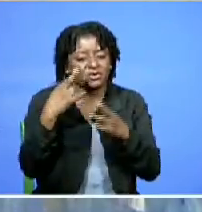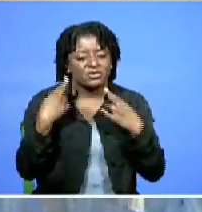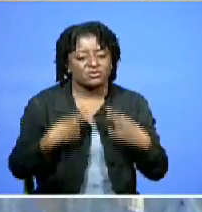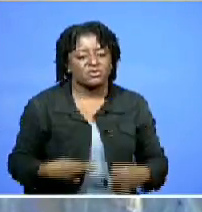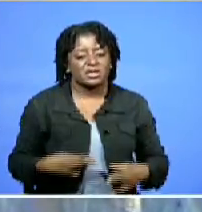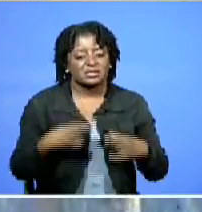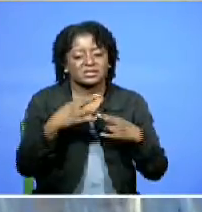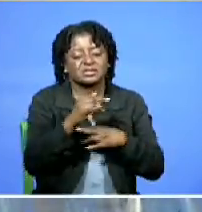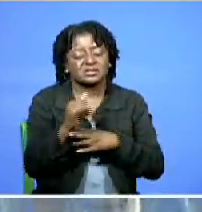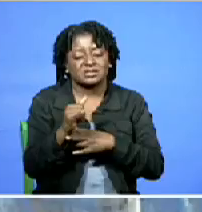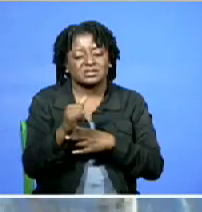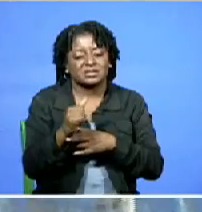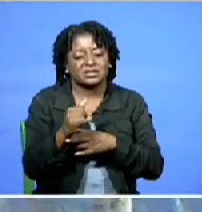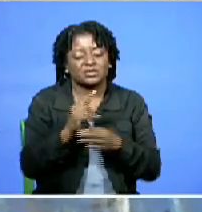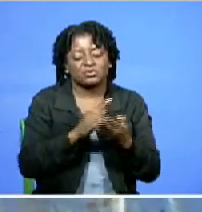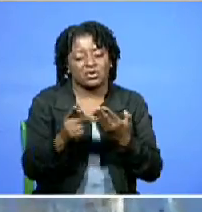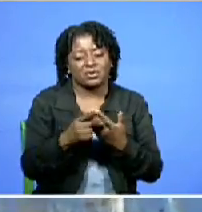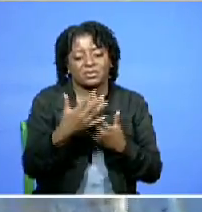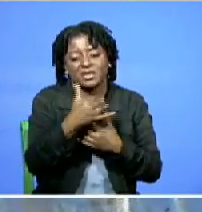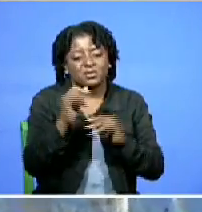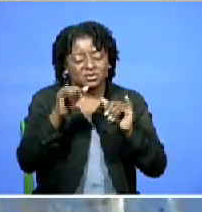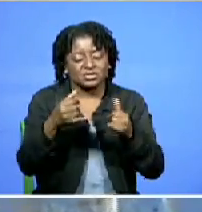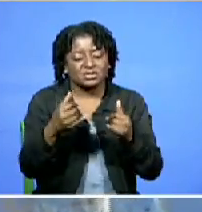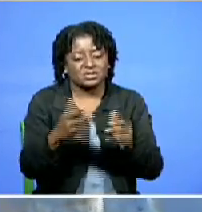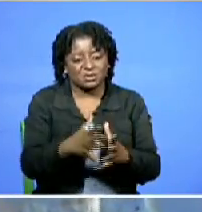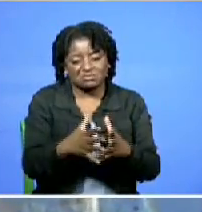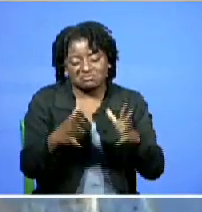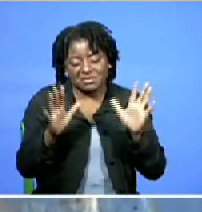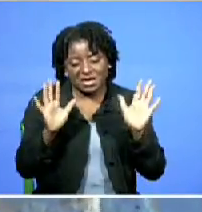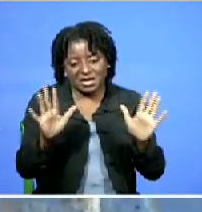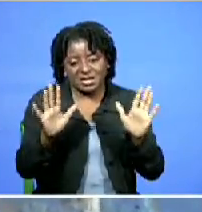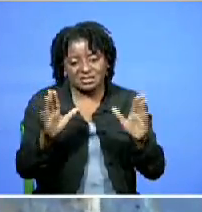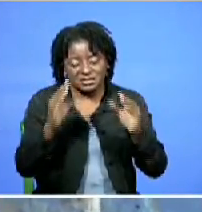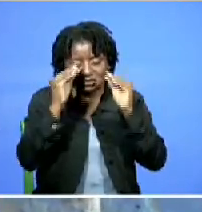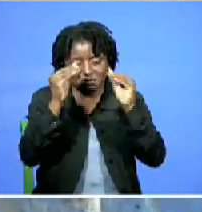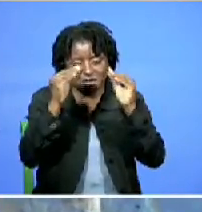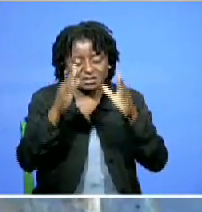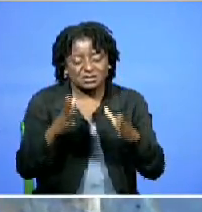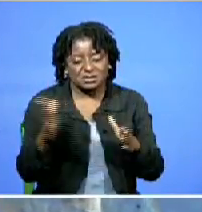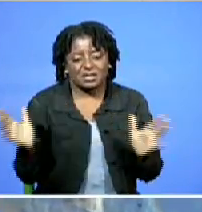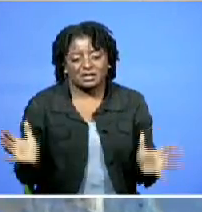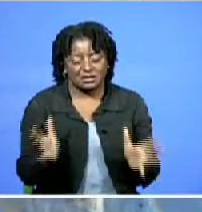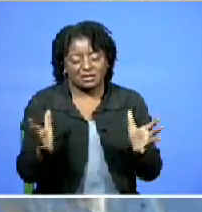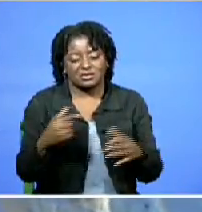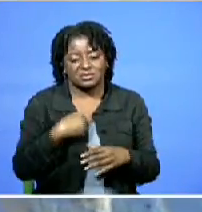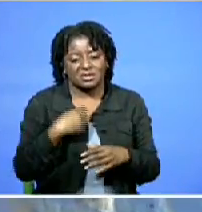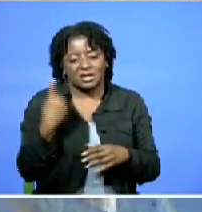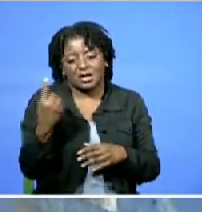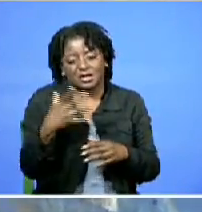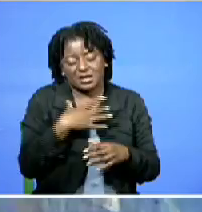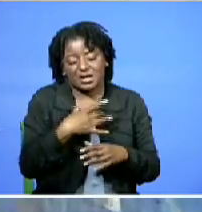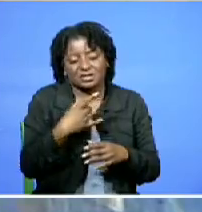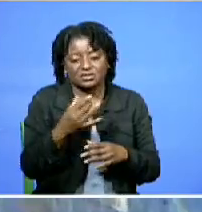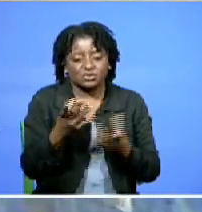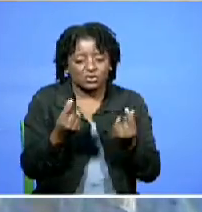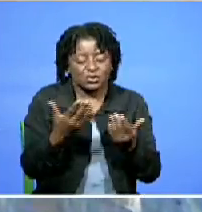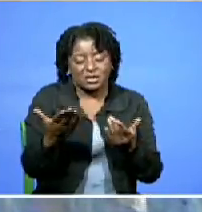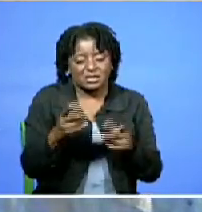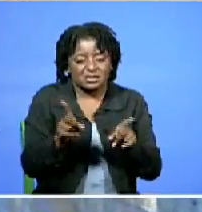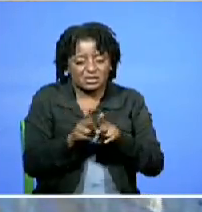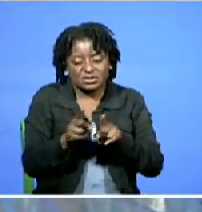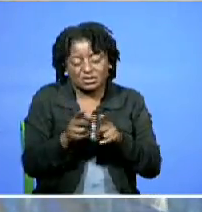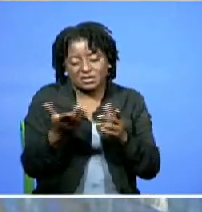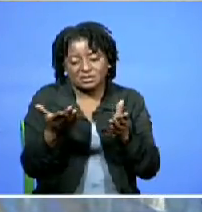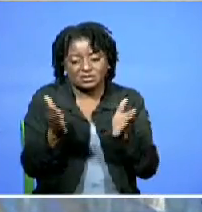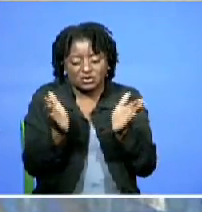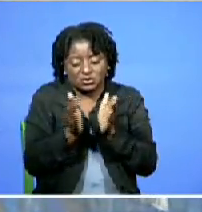just such amazing mentors and really like pushing me. Like I got to do things always like little small pieces, and they were like, go big. And so